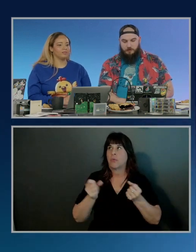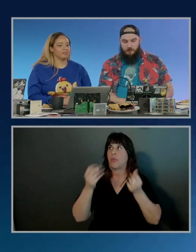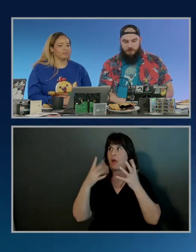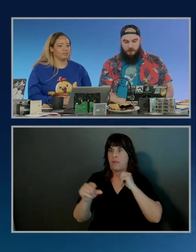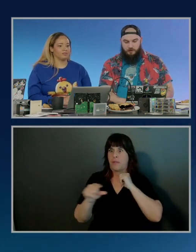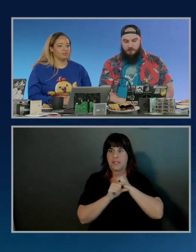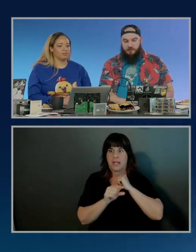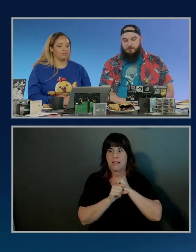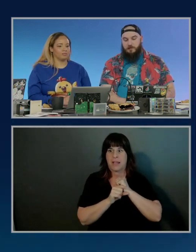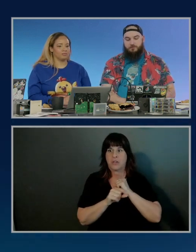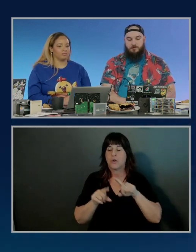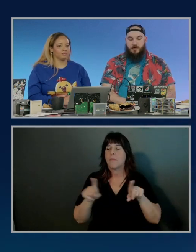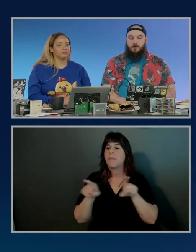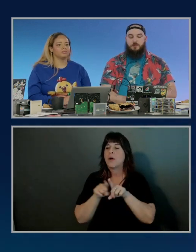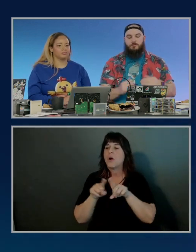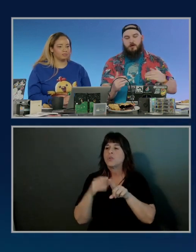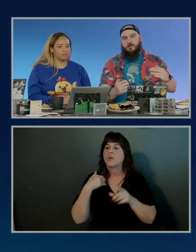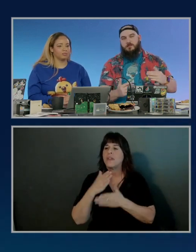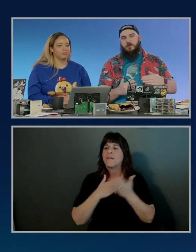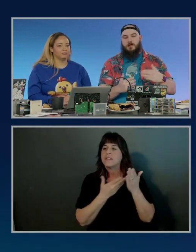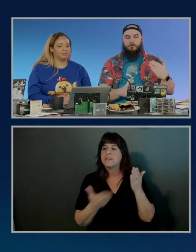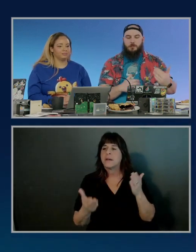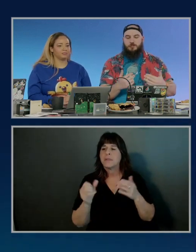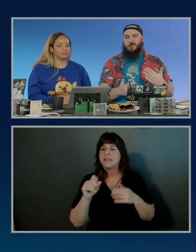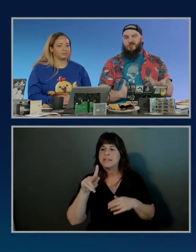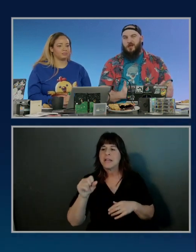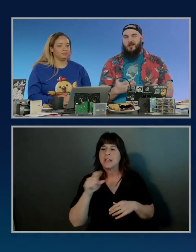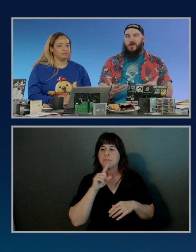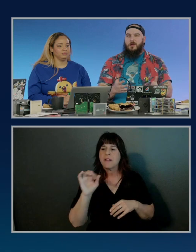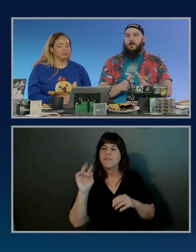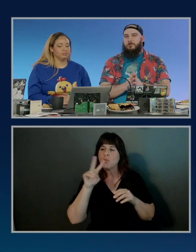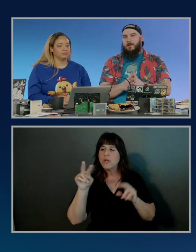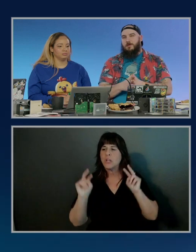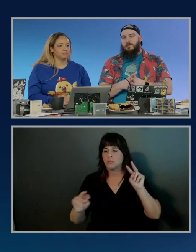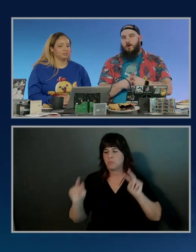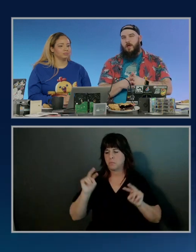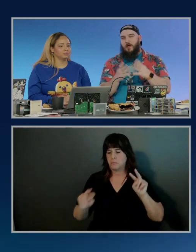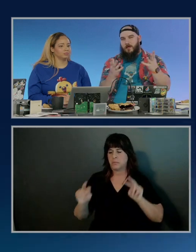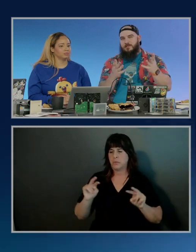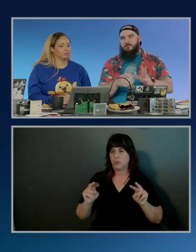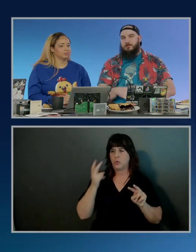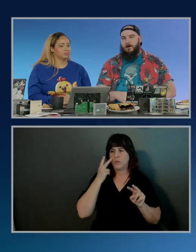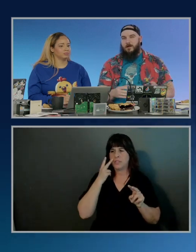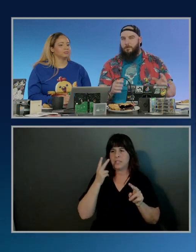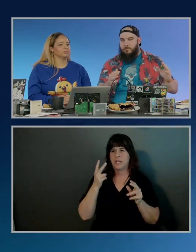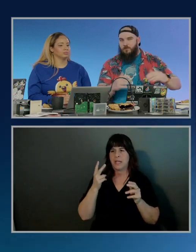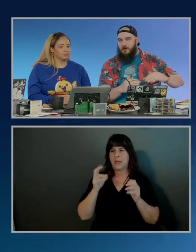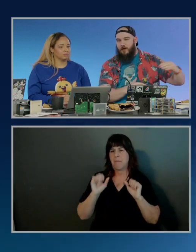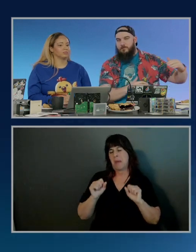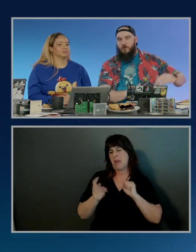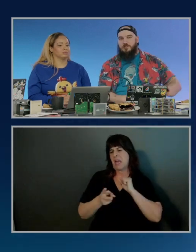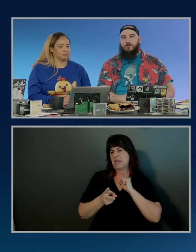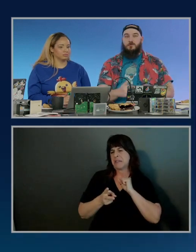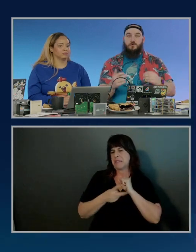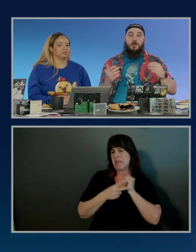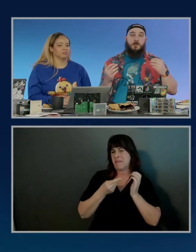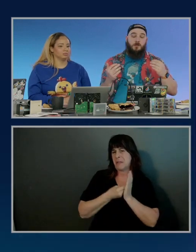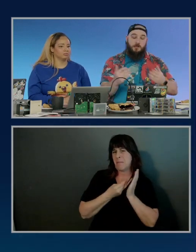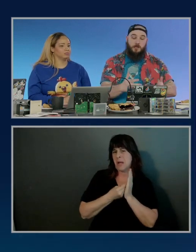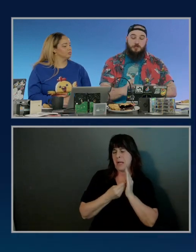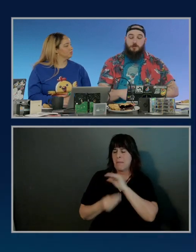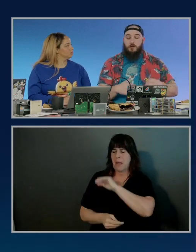but also there's some stuff in Standard. So if you look at this, you can kind of potentially understand, hey, maybe there's a way I can save some money by moving a lot more stuff